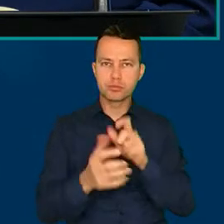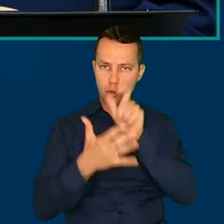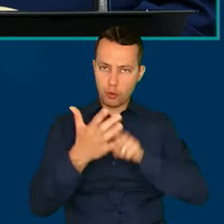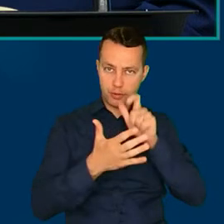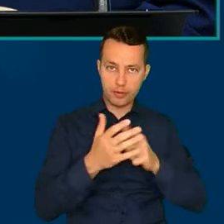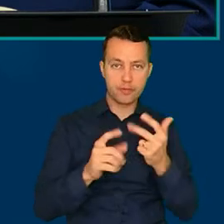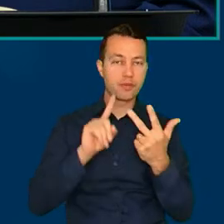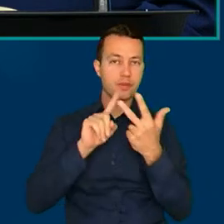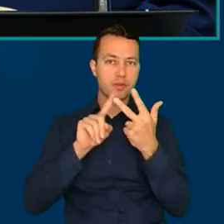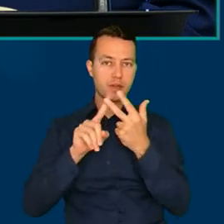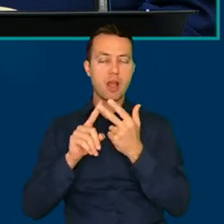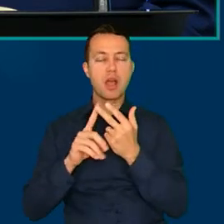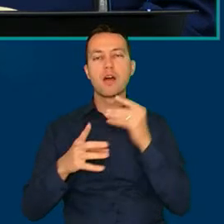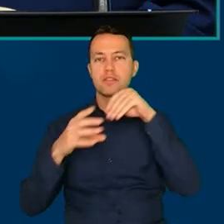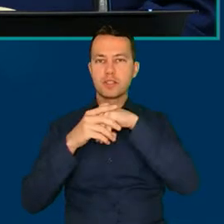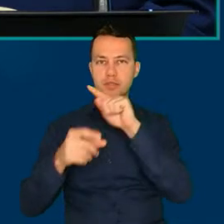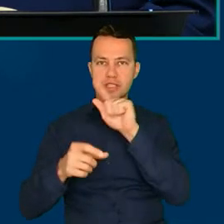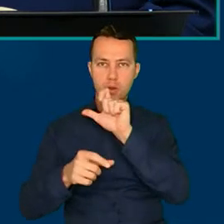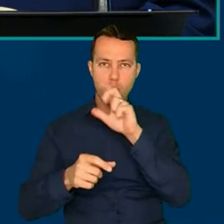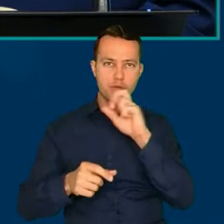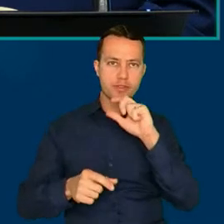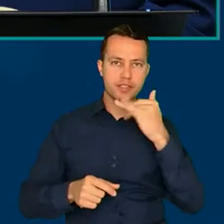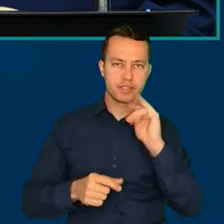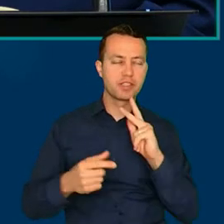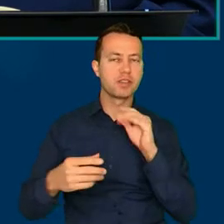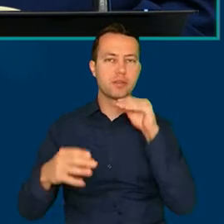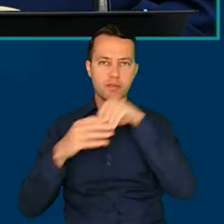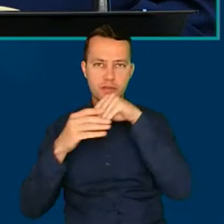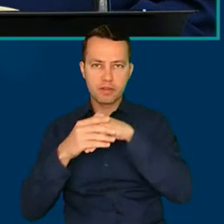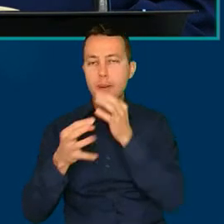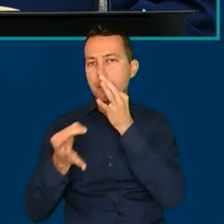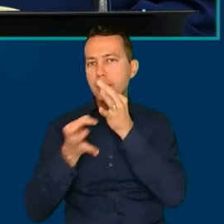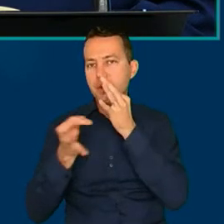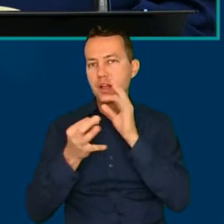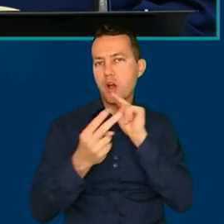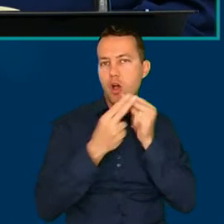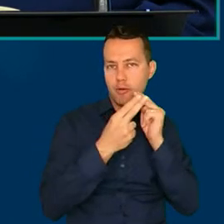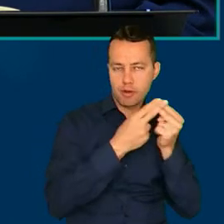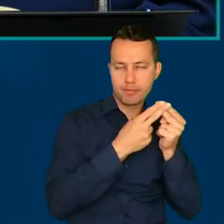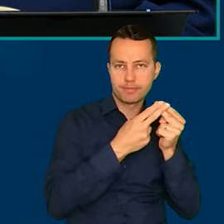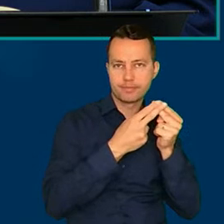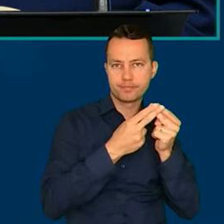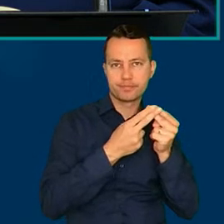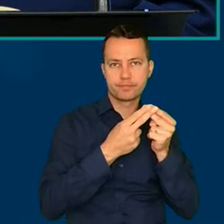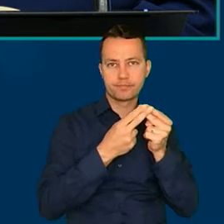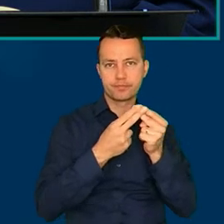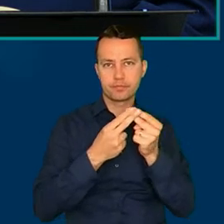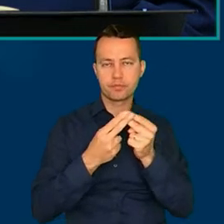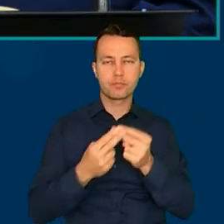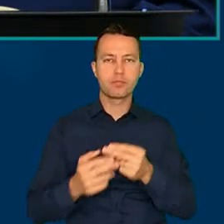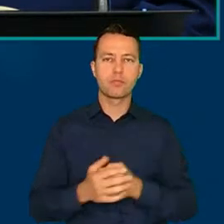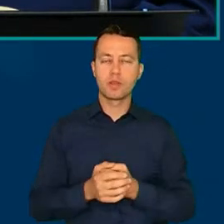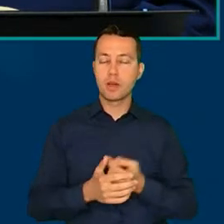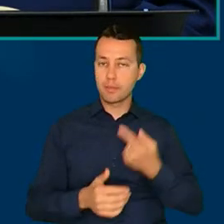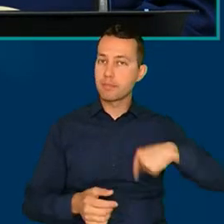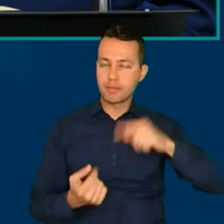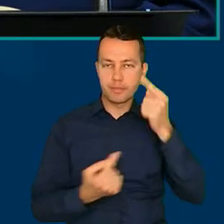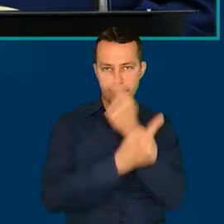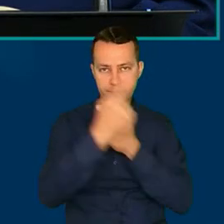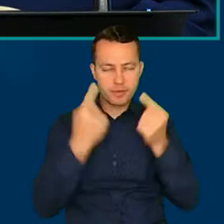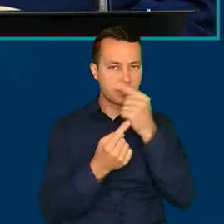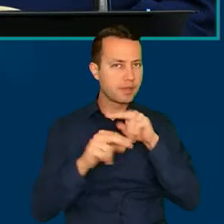two descriptive parts, chapters, and then we have appendices, so questions